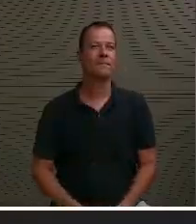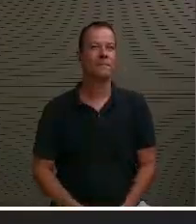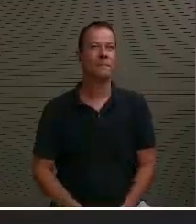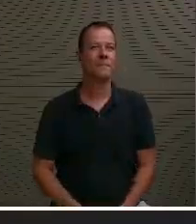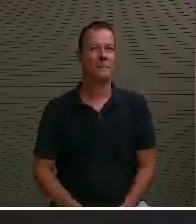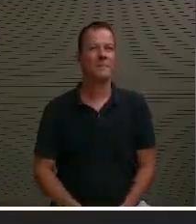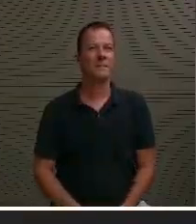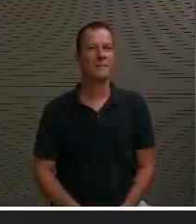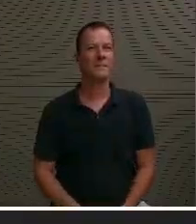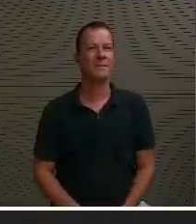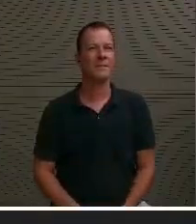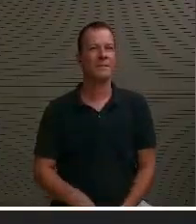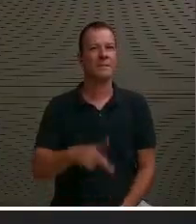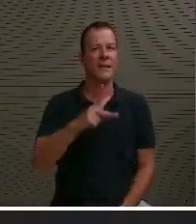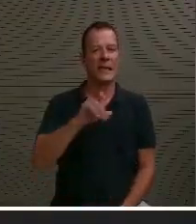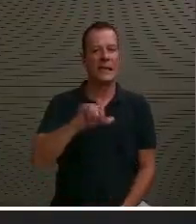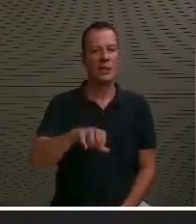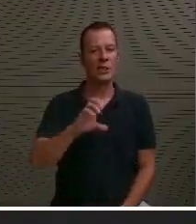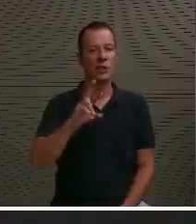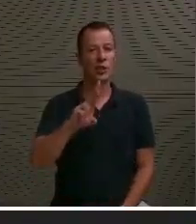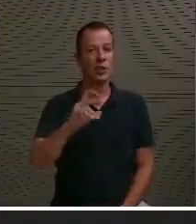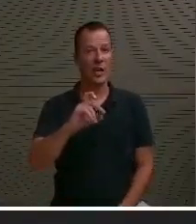in Kinshasa. And also my duties